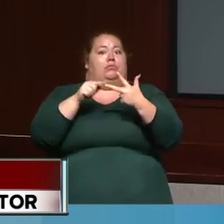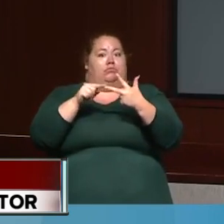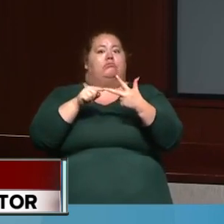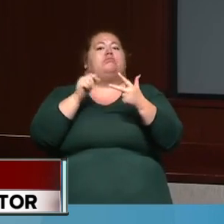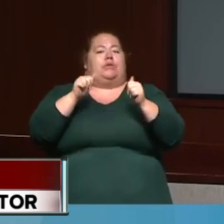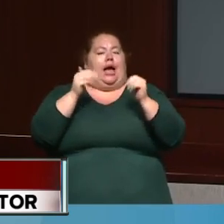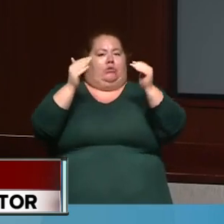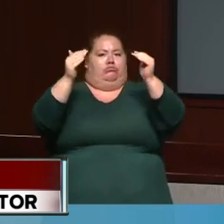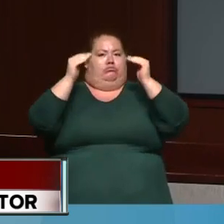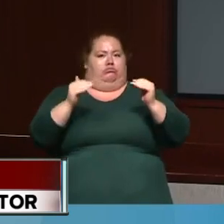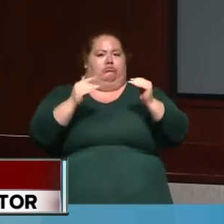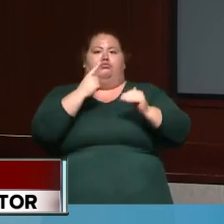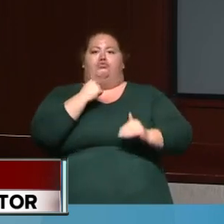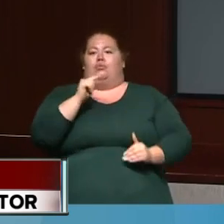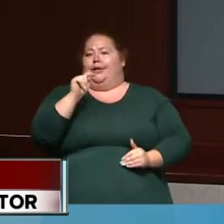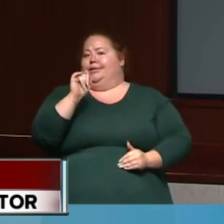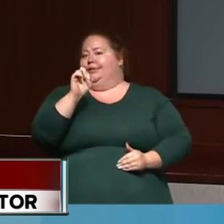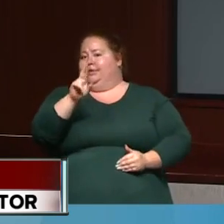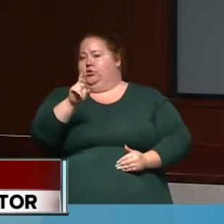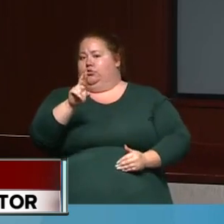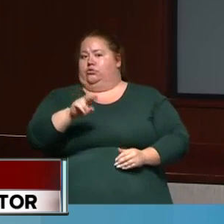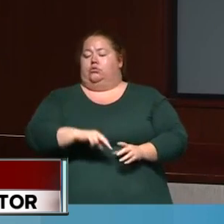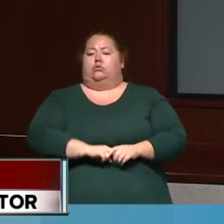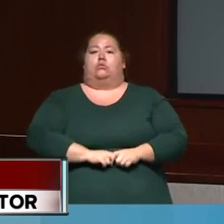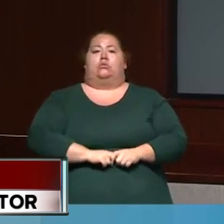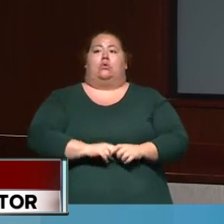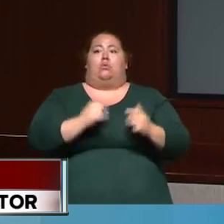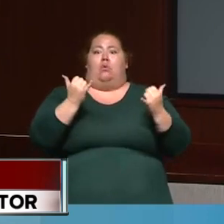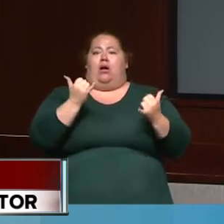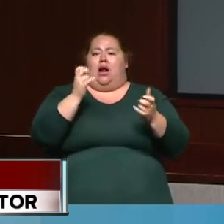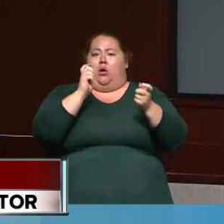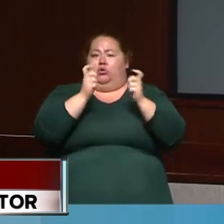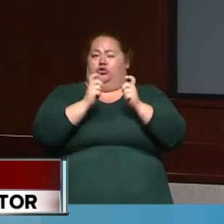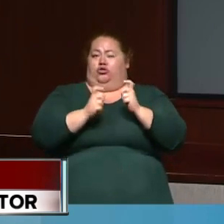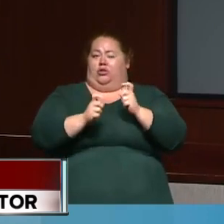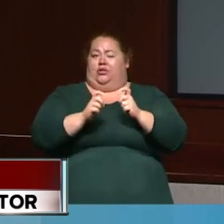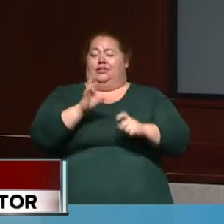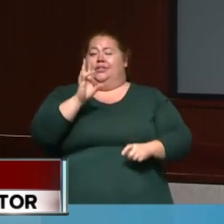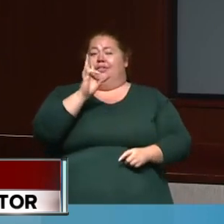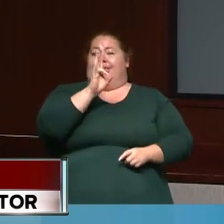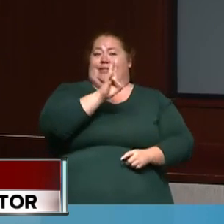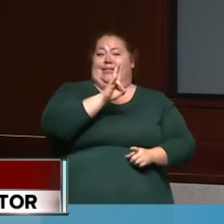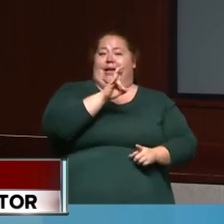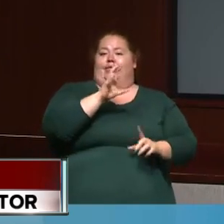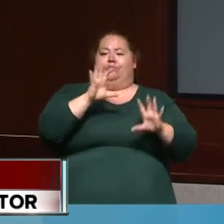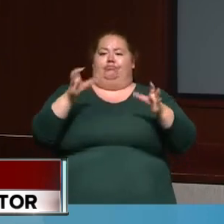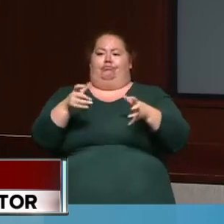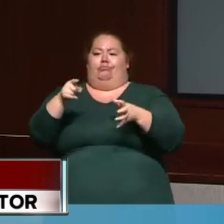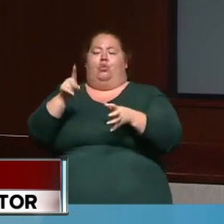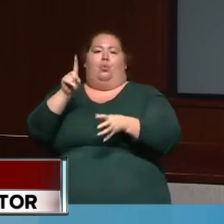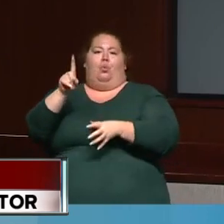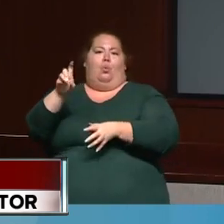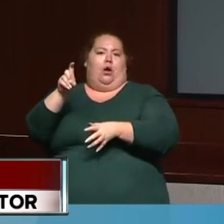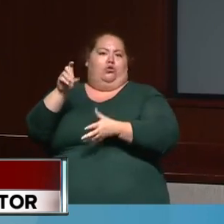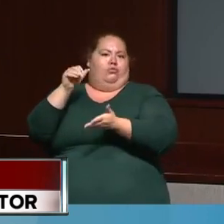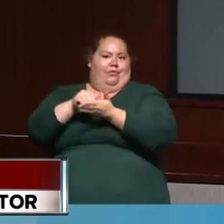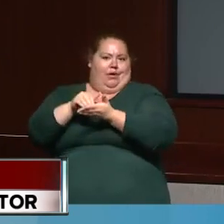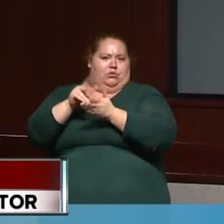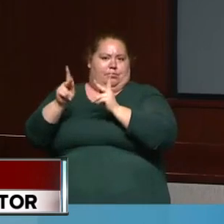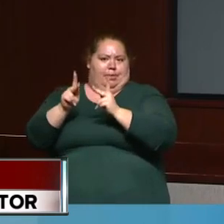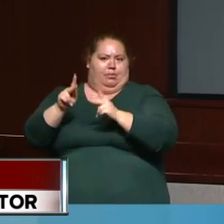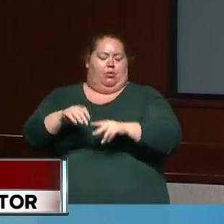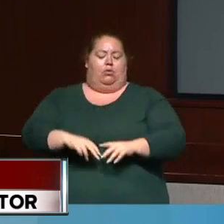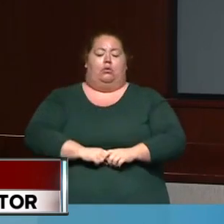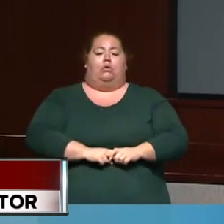the adjusted countywide case rate of 7 per 100,000 population or below, countywide testing